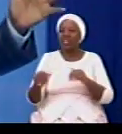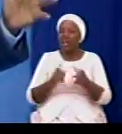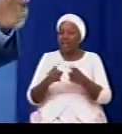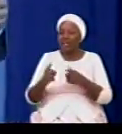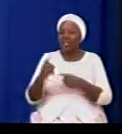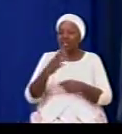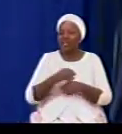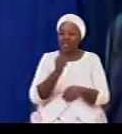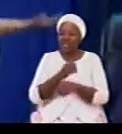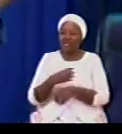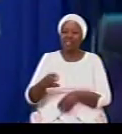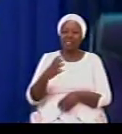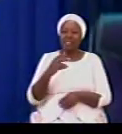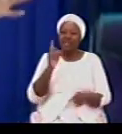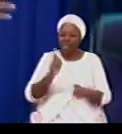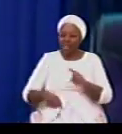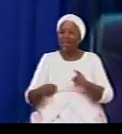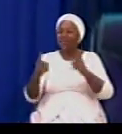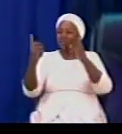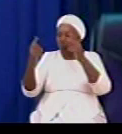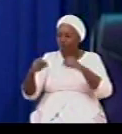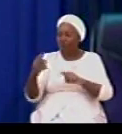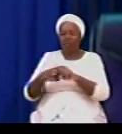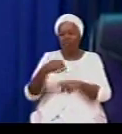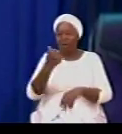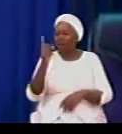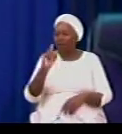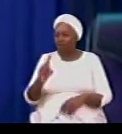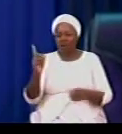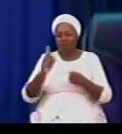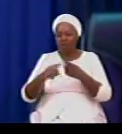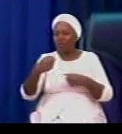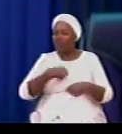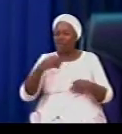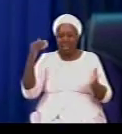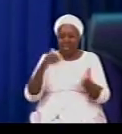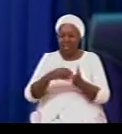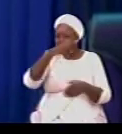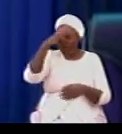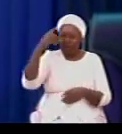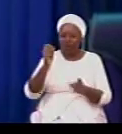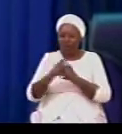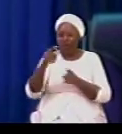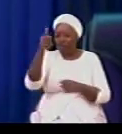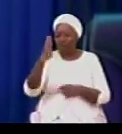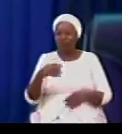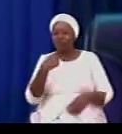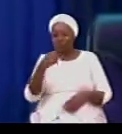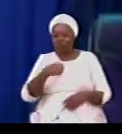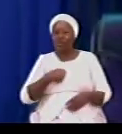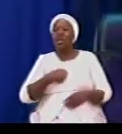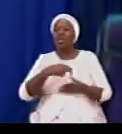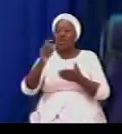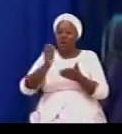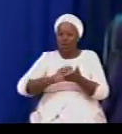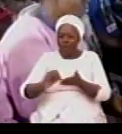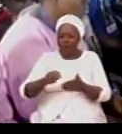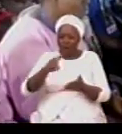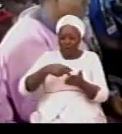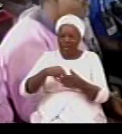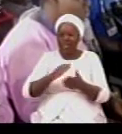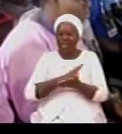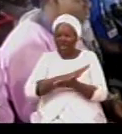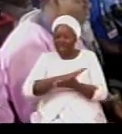really in a clear manner. This is what to do, and this is the way, walk ye